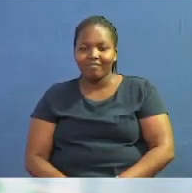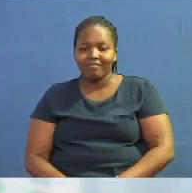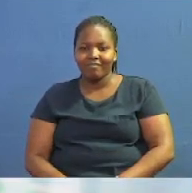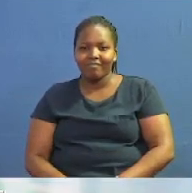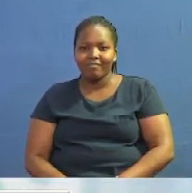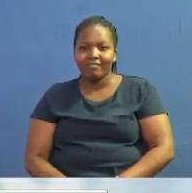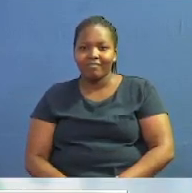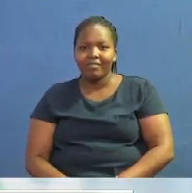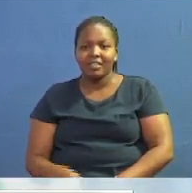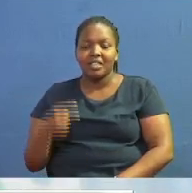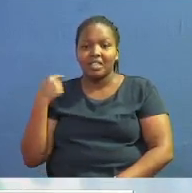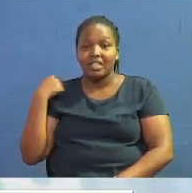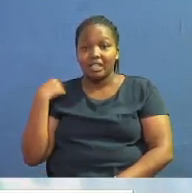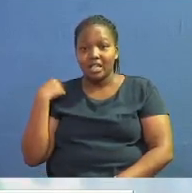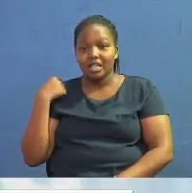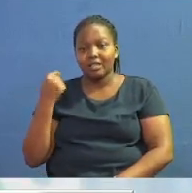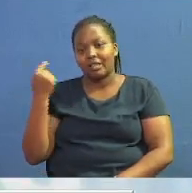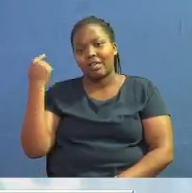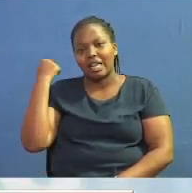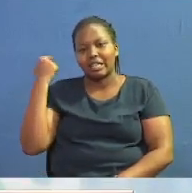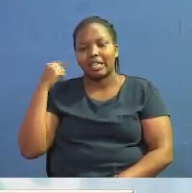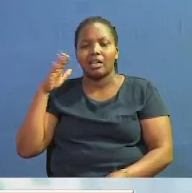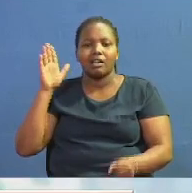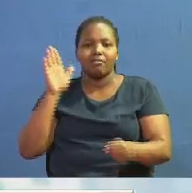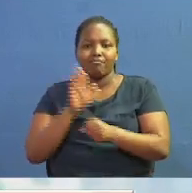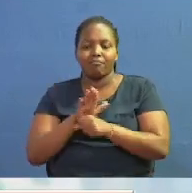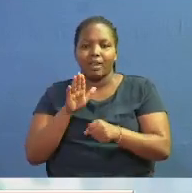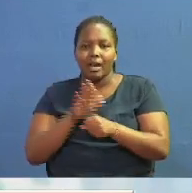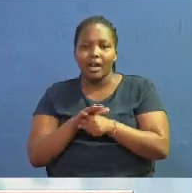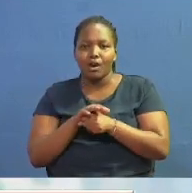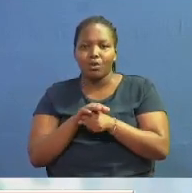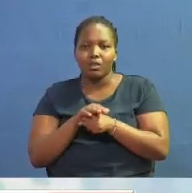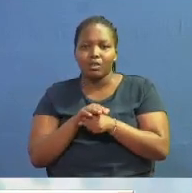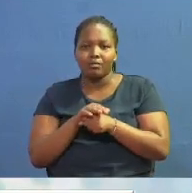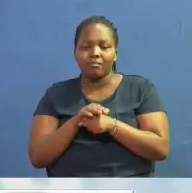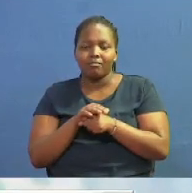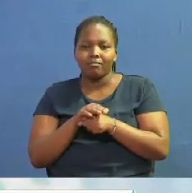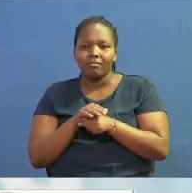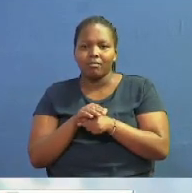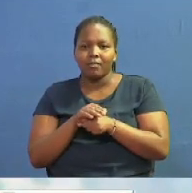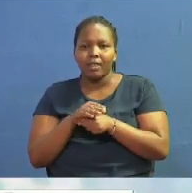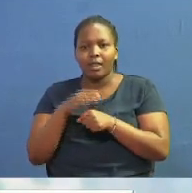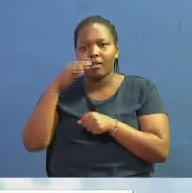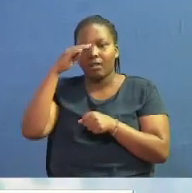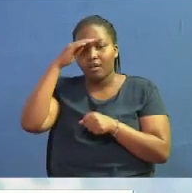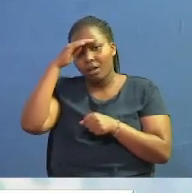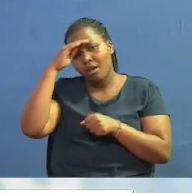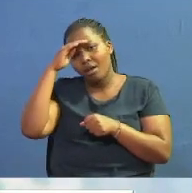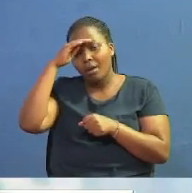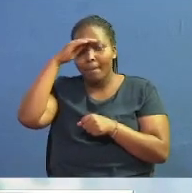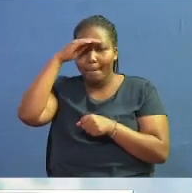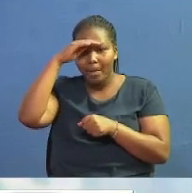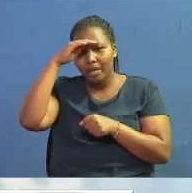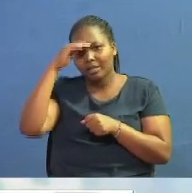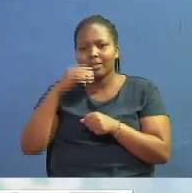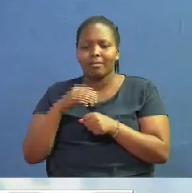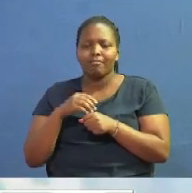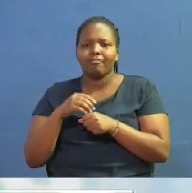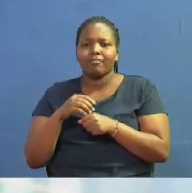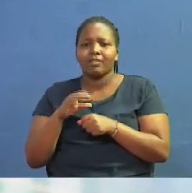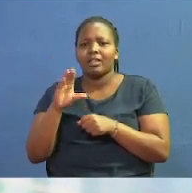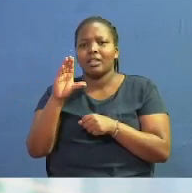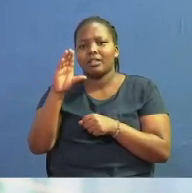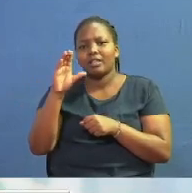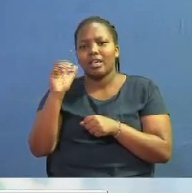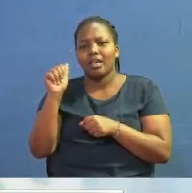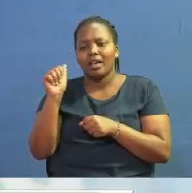since yesterday, there is a lot of buzz around the chief administrative